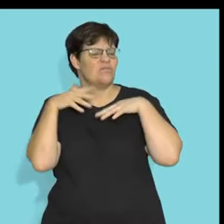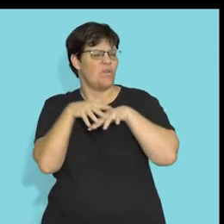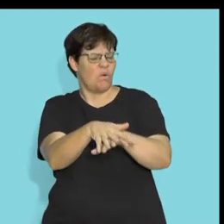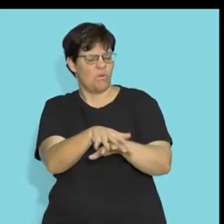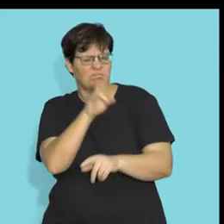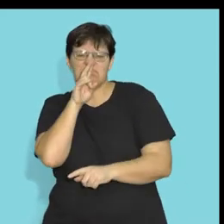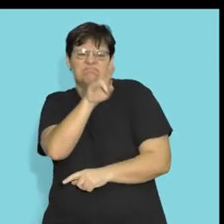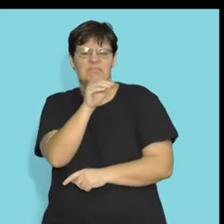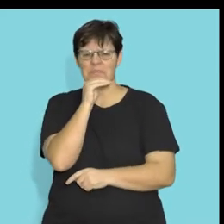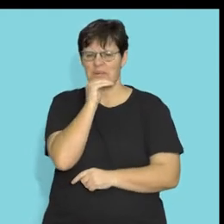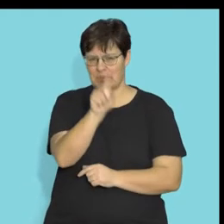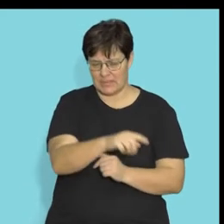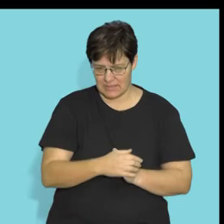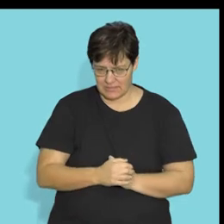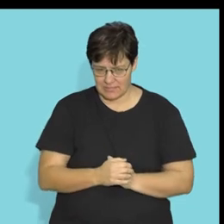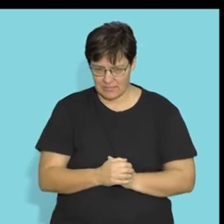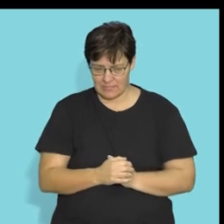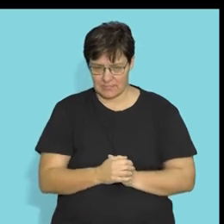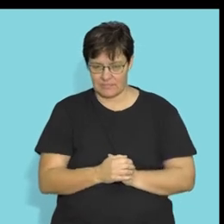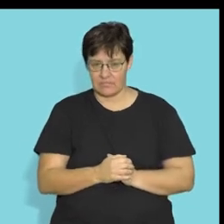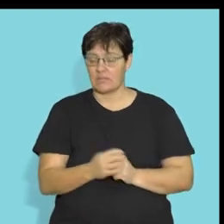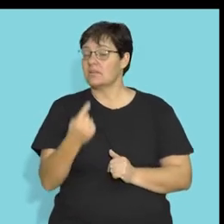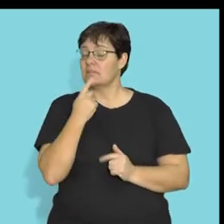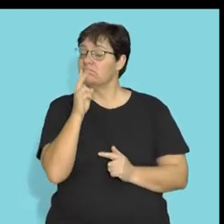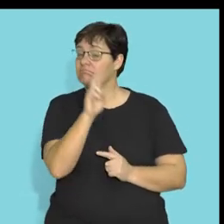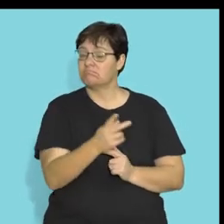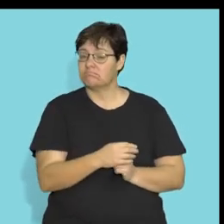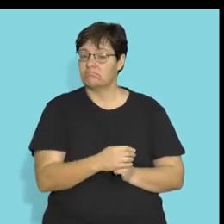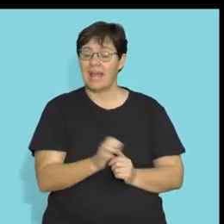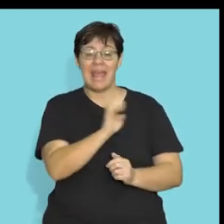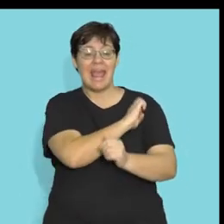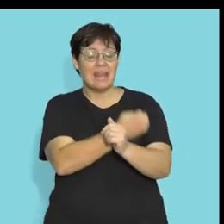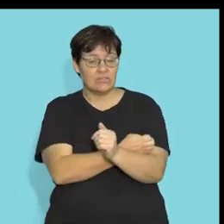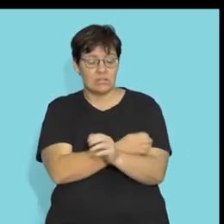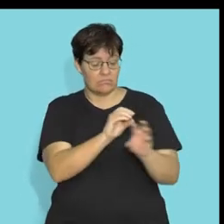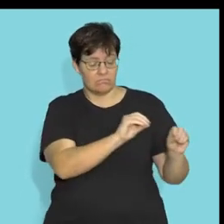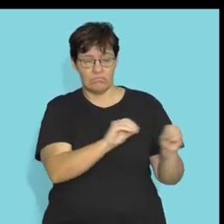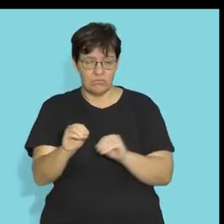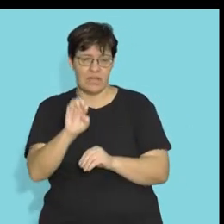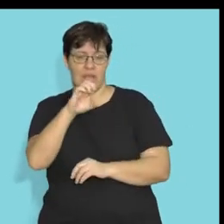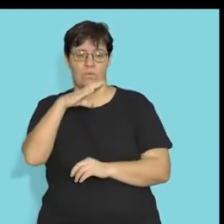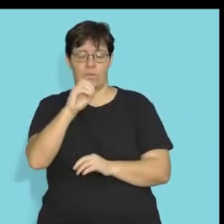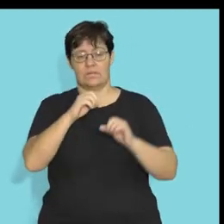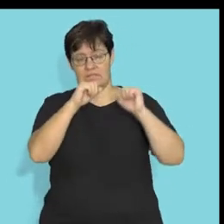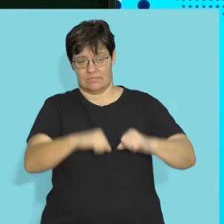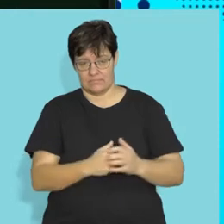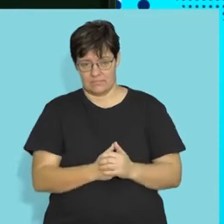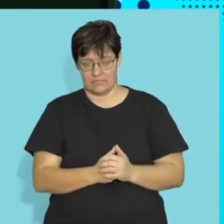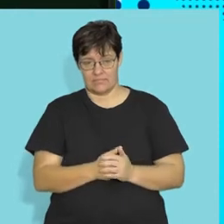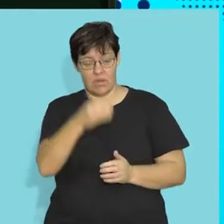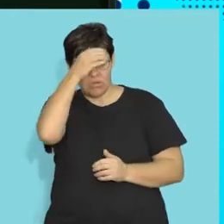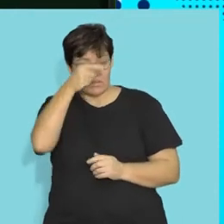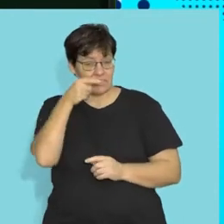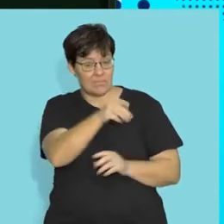at when we spend some time looking at energy flow? We essentially got to look at how energy moves in an ecosystem.